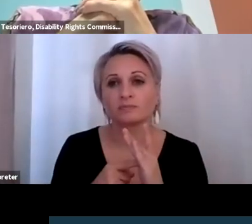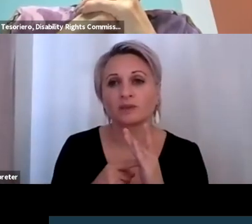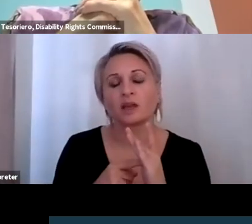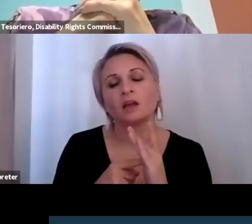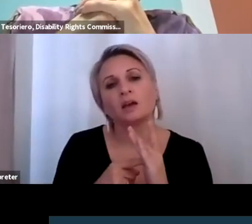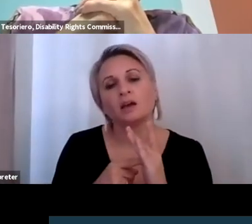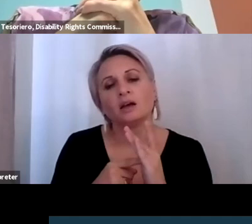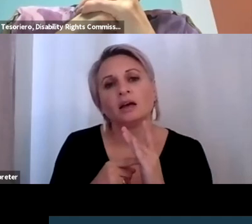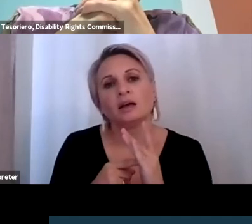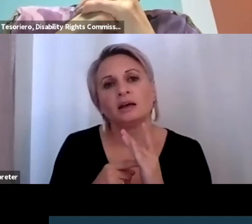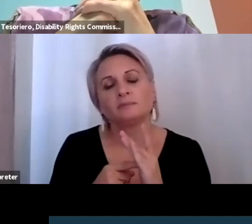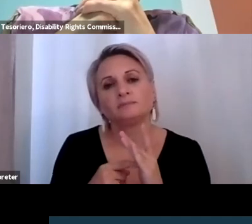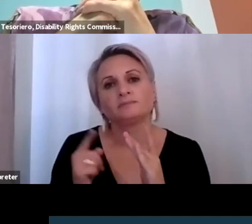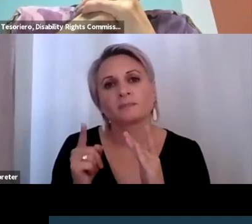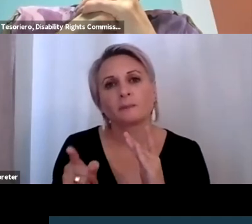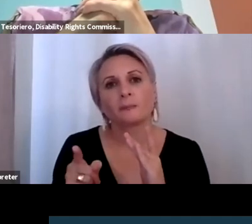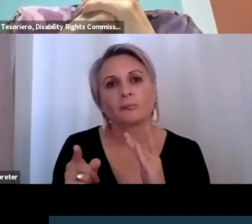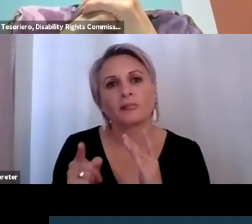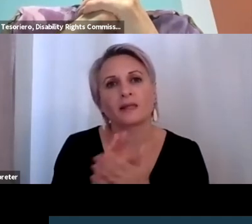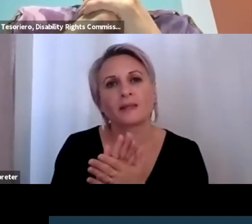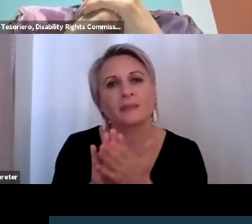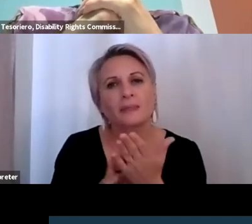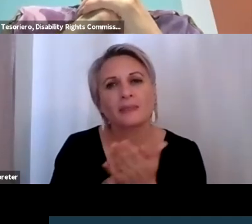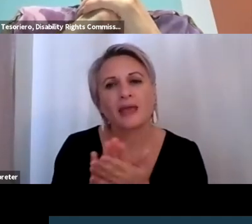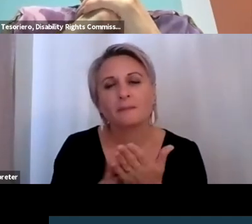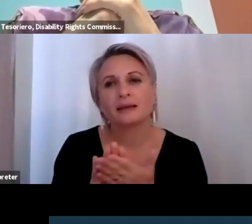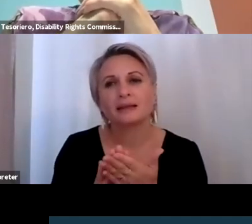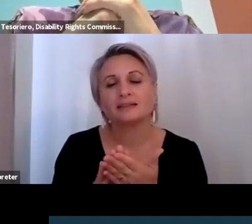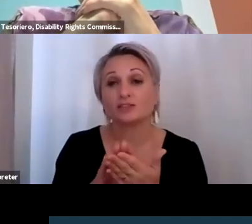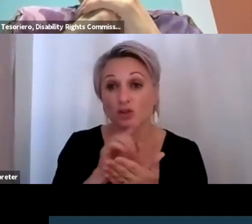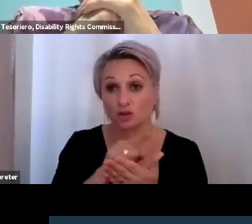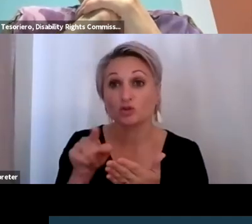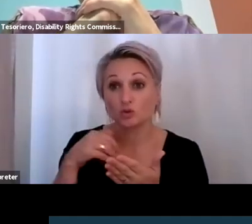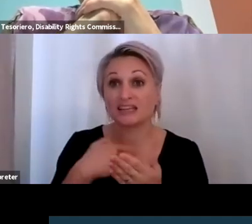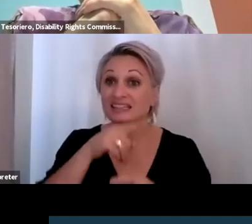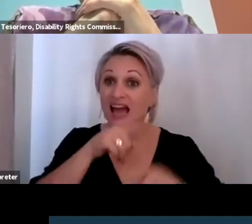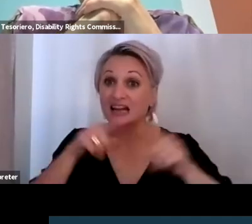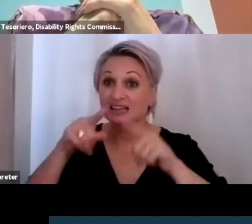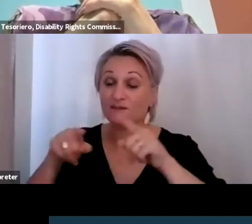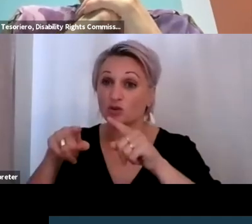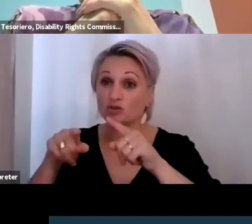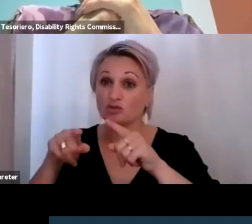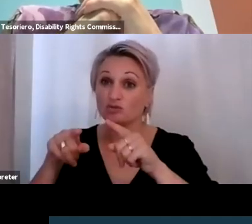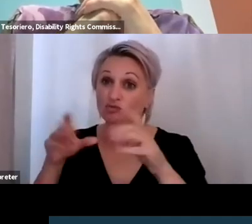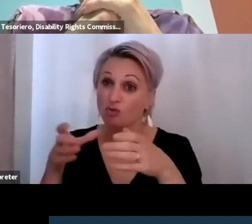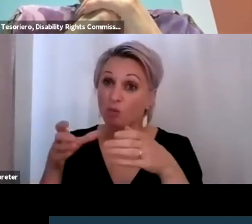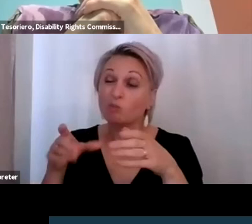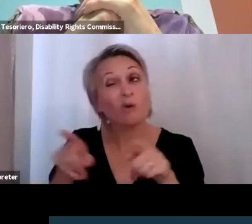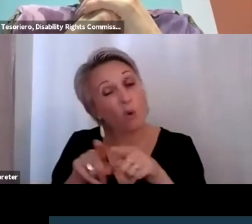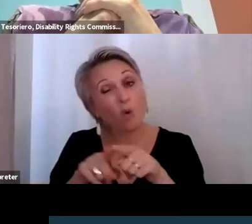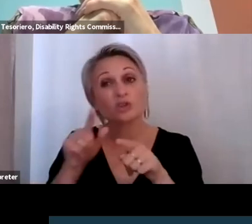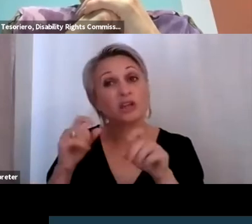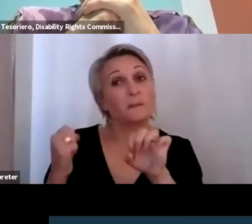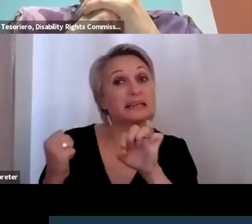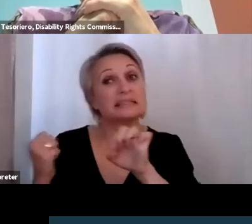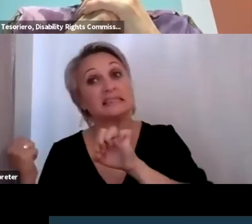That does mean you need to have quite a diverse group, and you often need to have some tension in the group